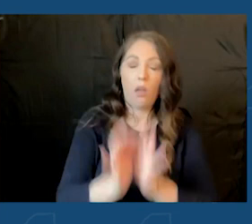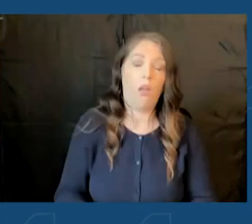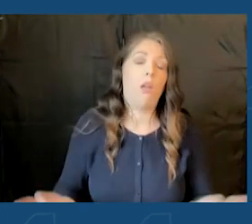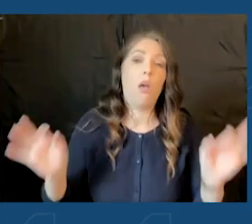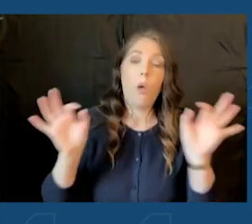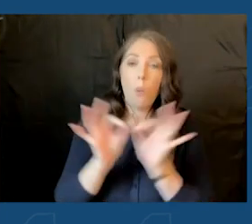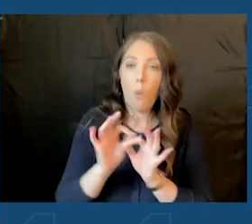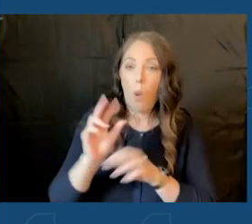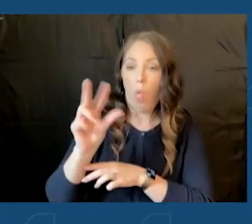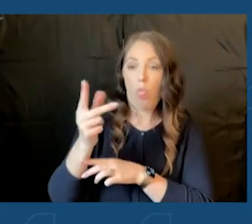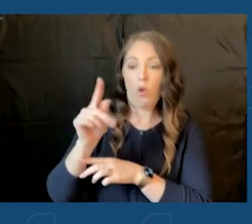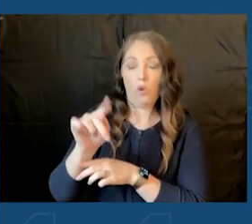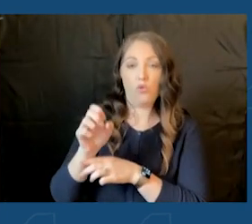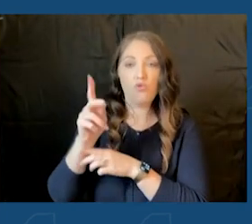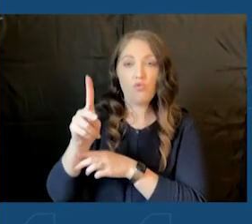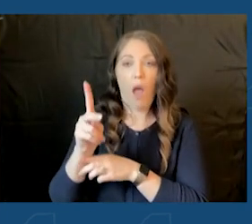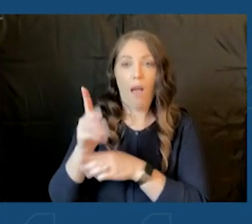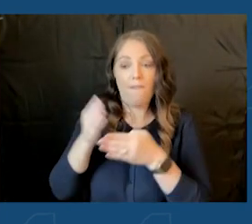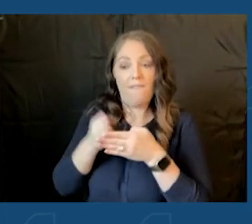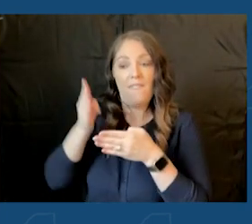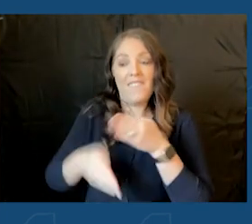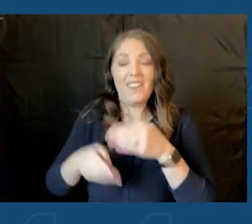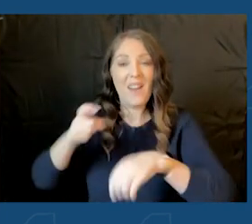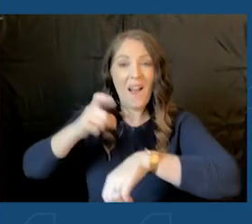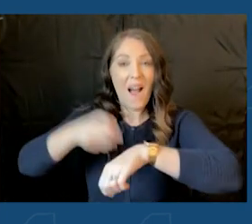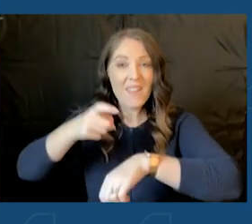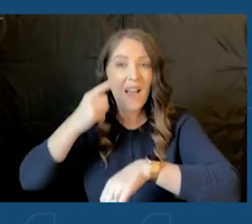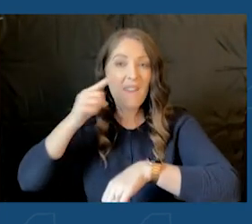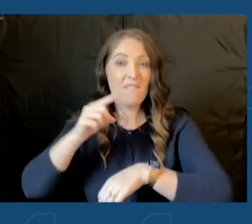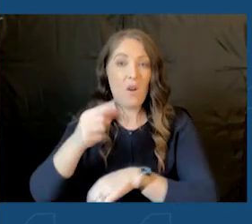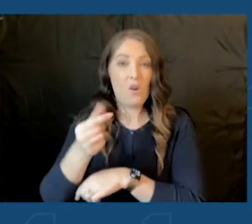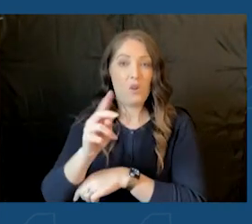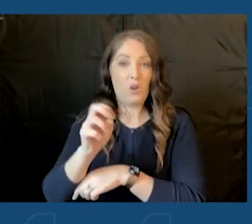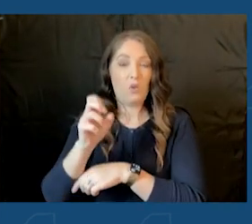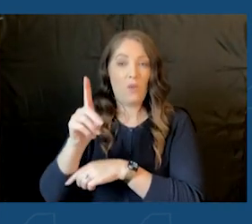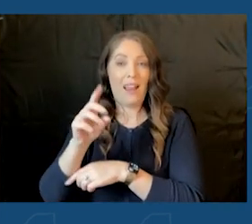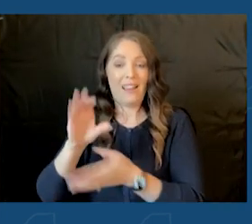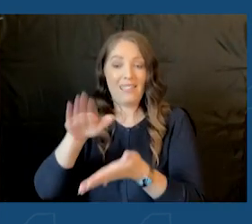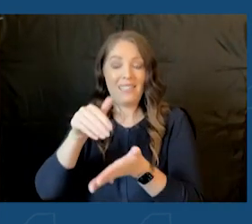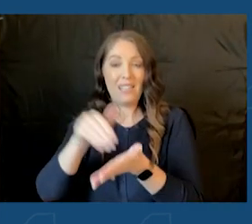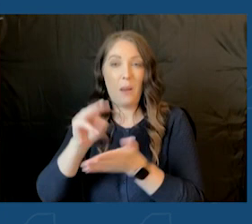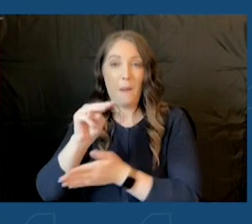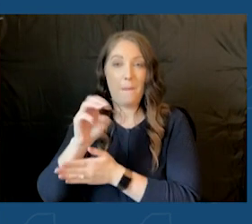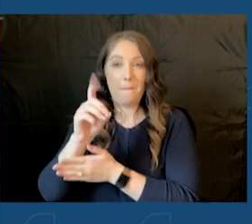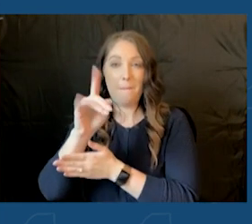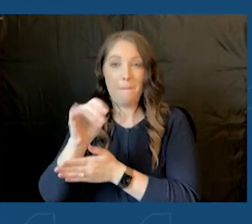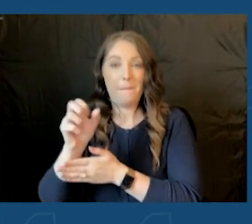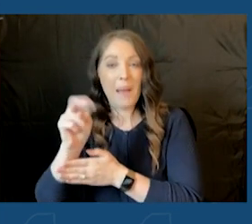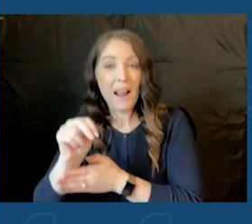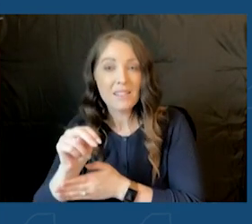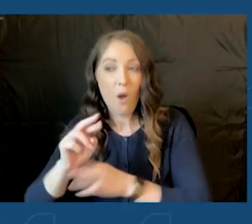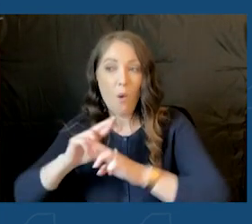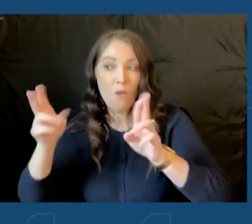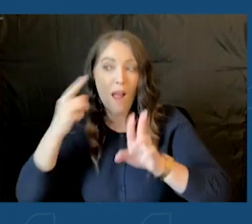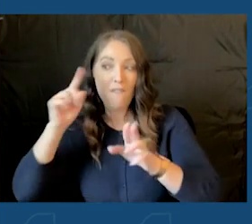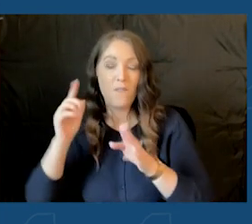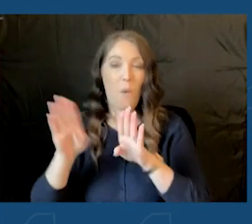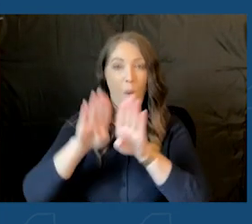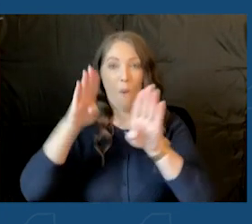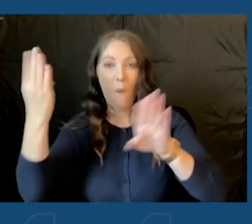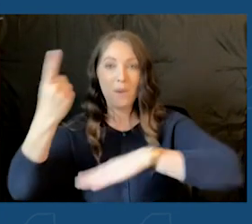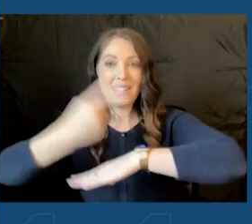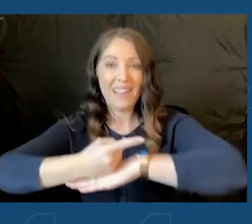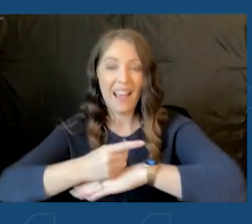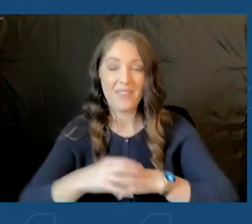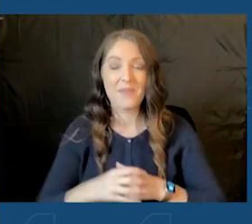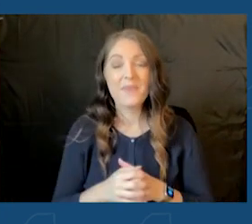Track is being completed in time for Grand Central Madison service. We're getting it done just in time for opening day later this year. Both